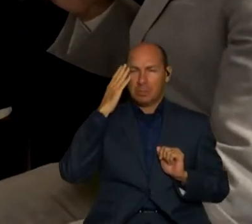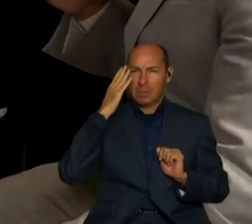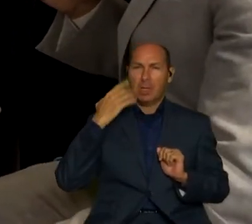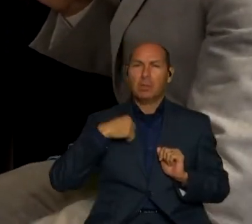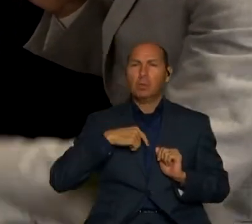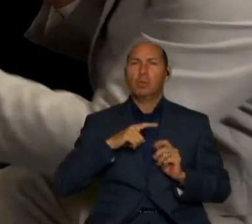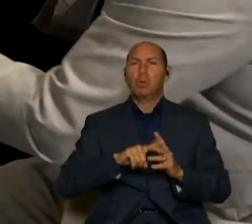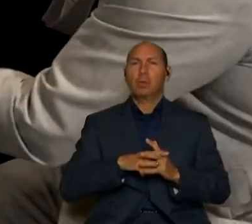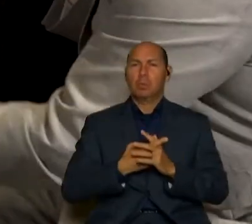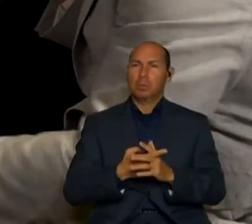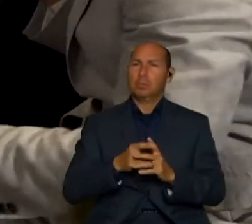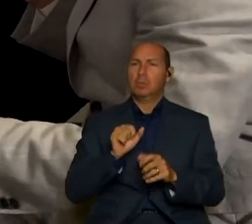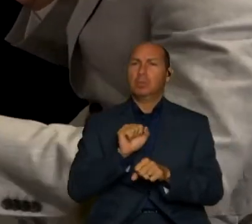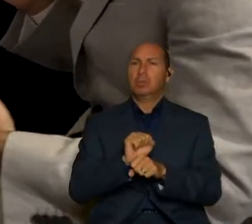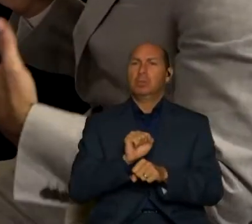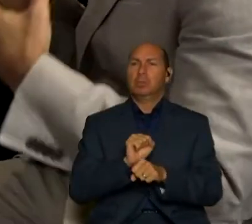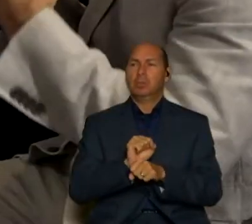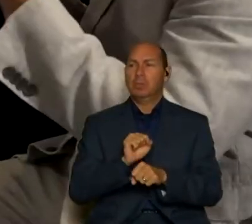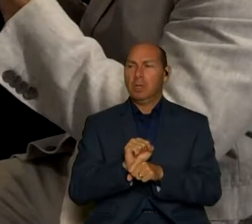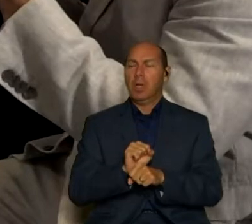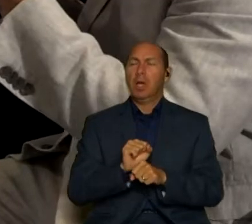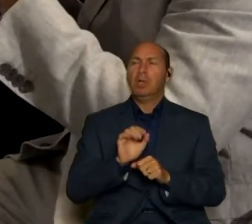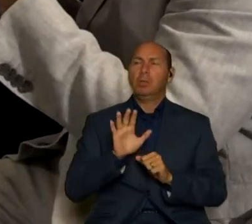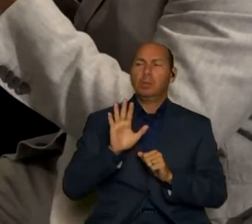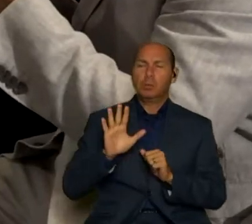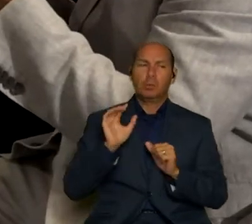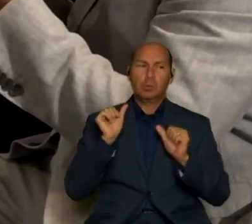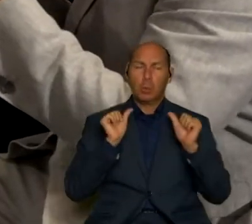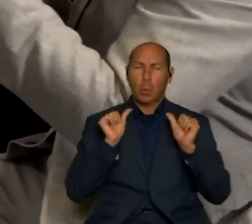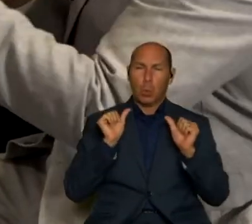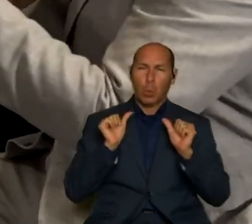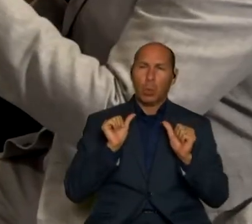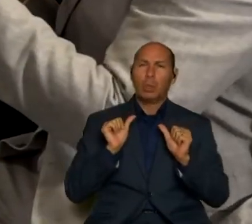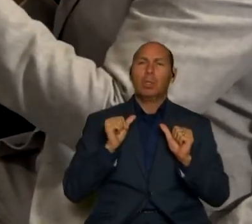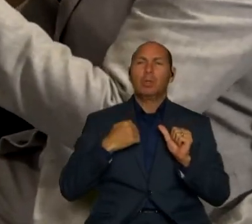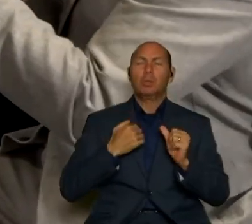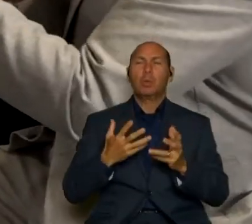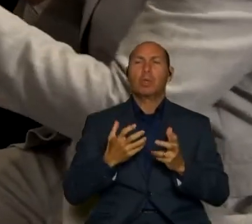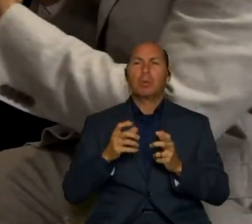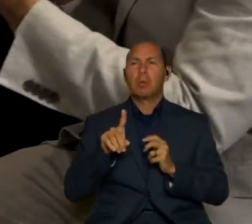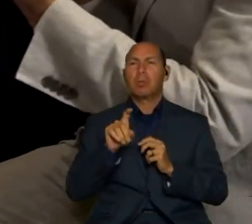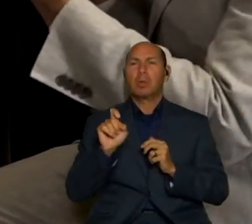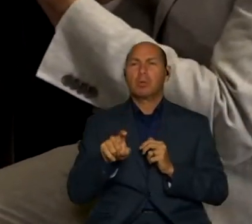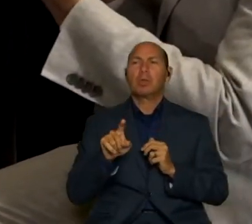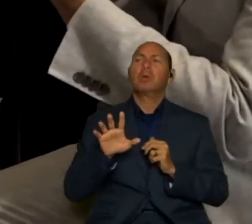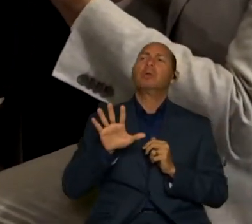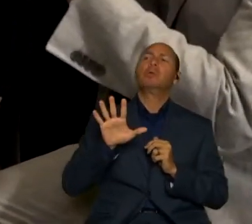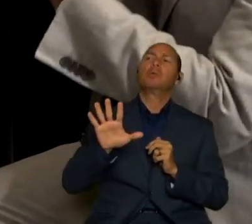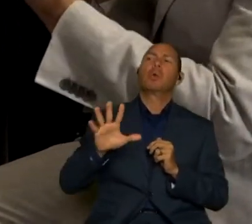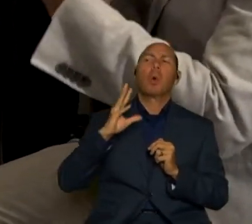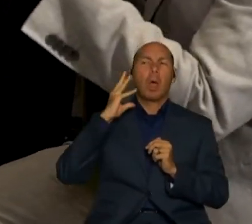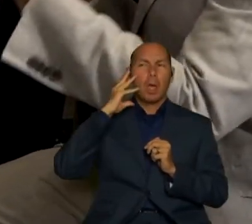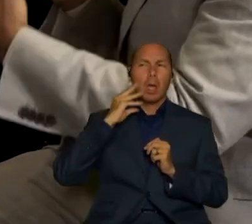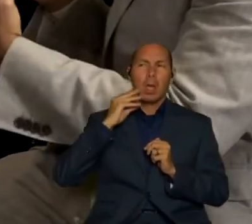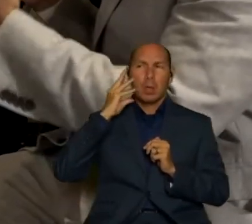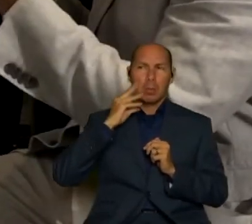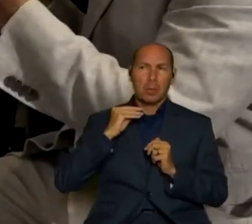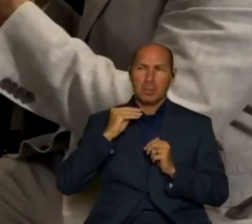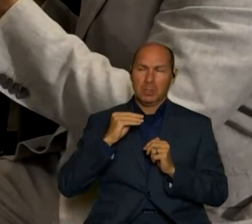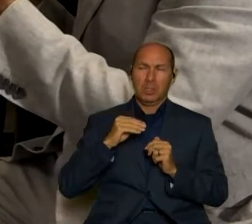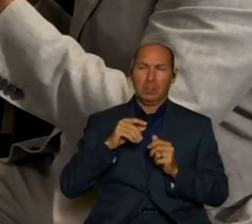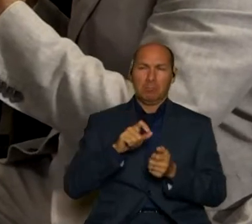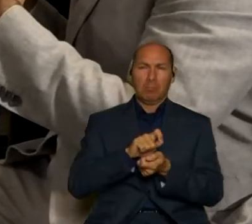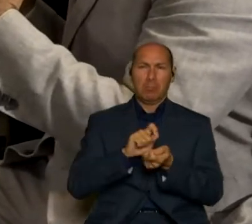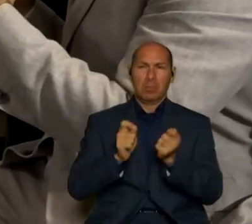we worked some of those concerns out. But I wanted to ask you about your experience so far with this reform and